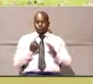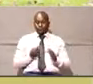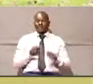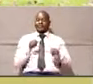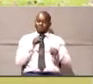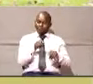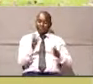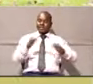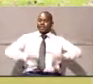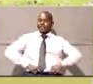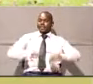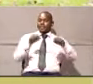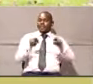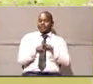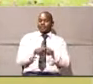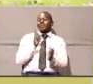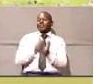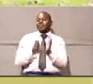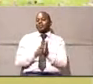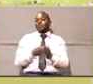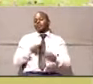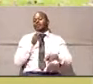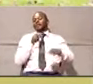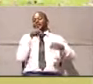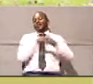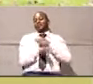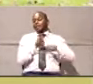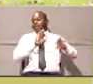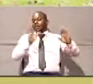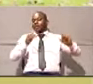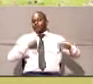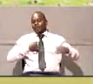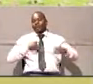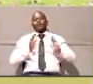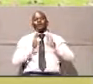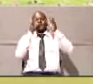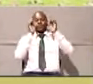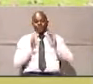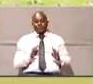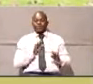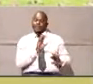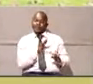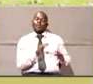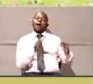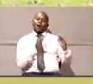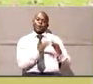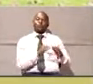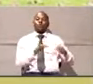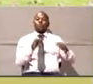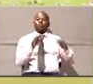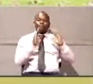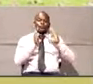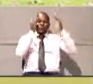chair. Even me, the provincial secretary, I don't sit there because I'm not a bishop, because that is the House of Bishops'